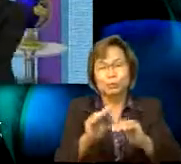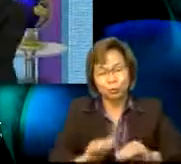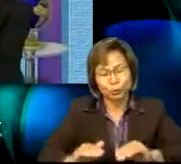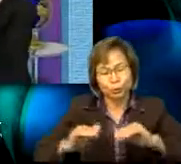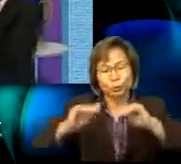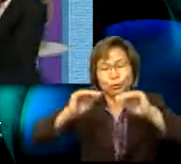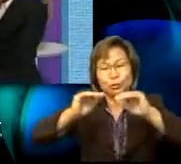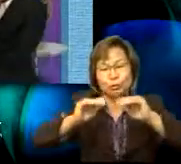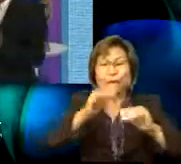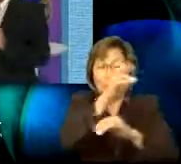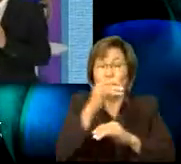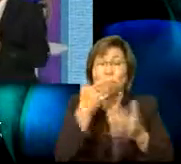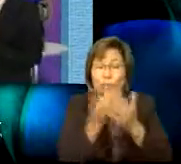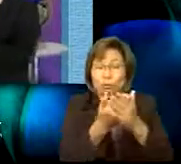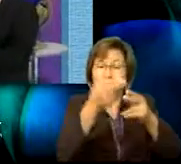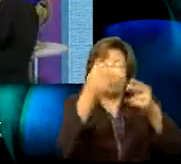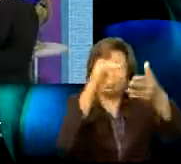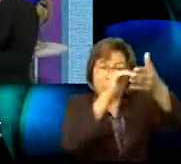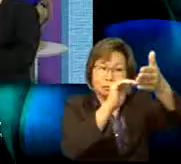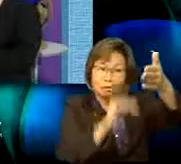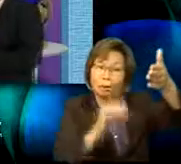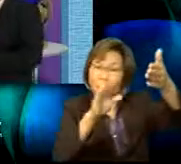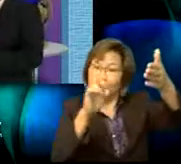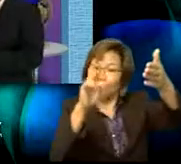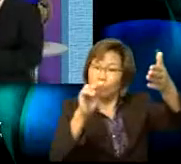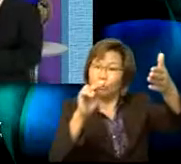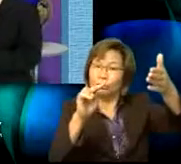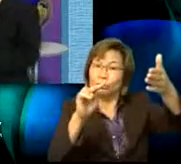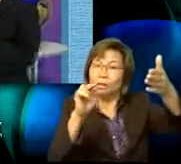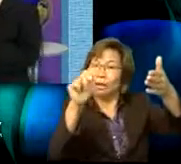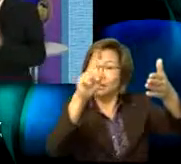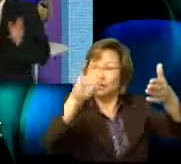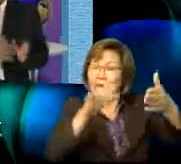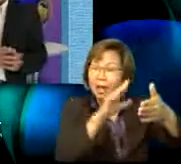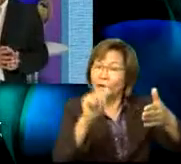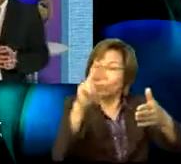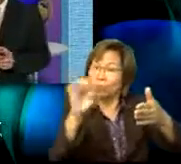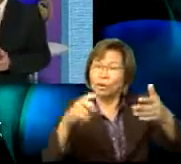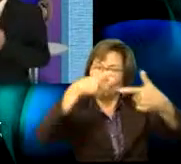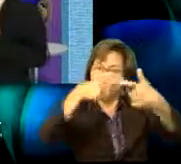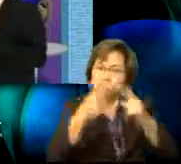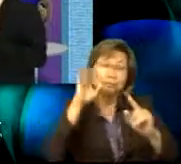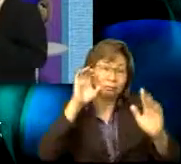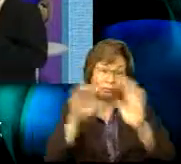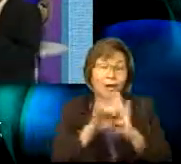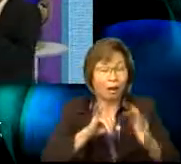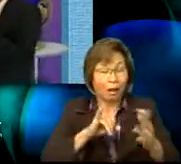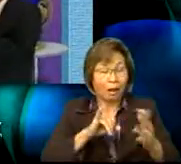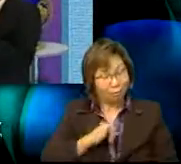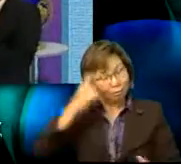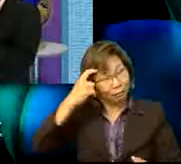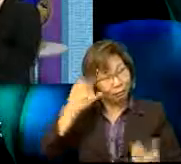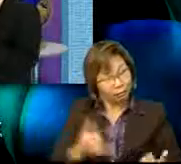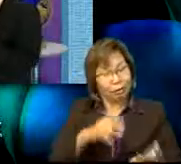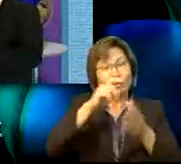Now, Siti, you have given a good list of nouns, adjectives and verbs related to the picture. I think you are